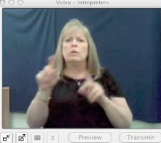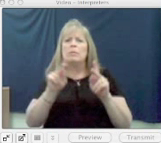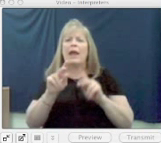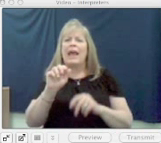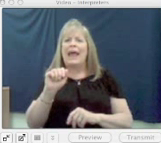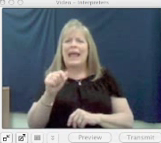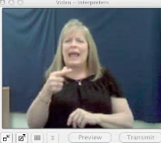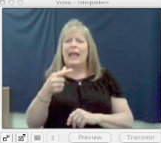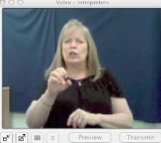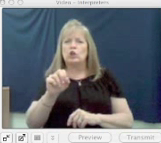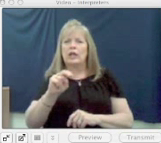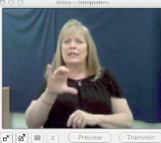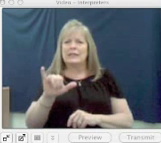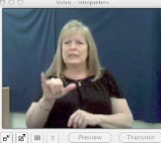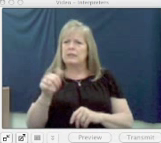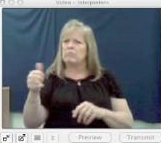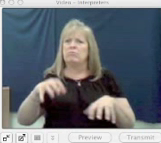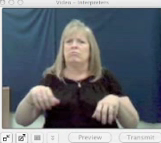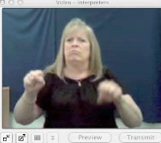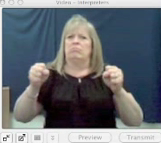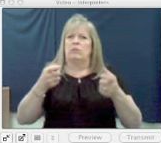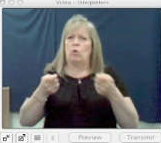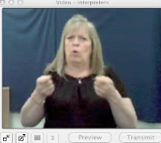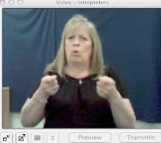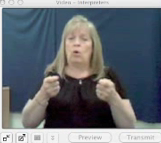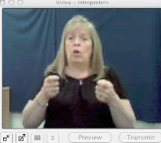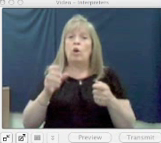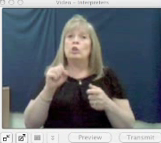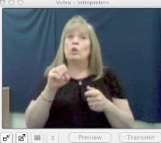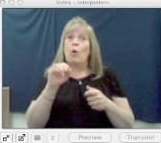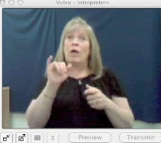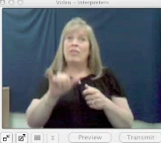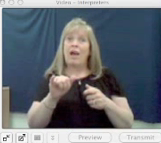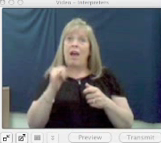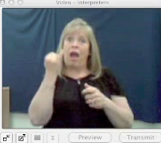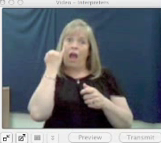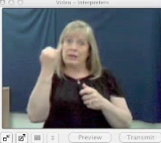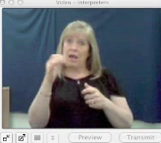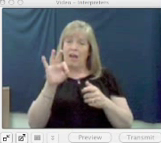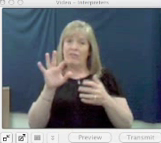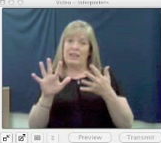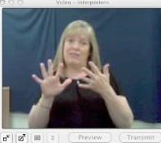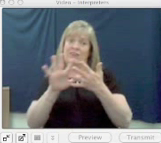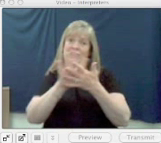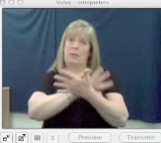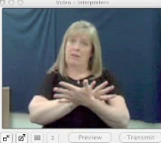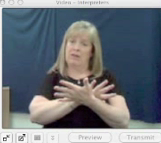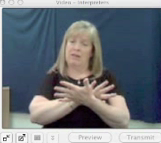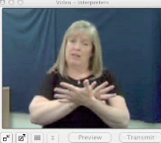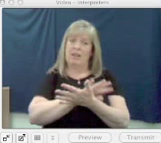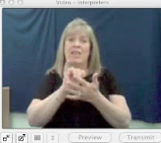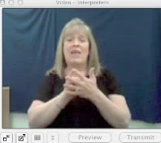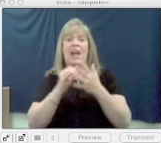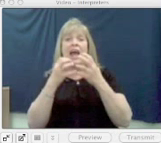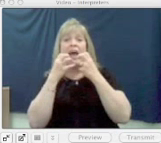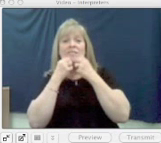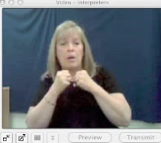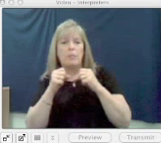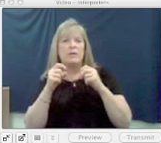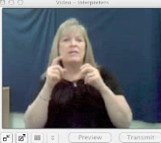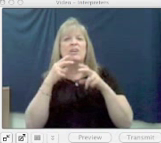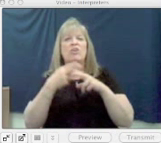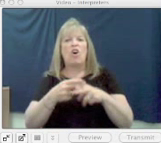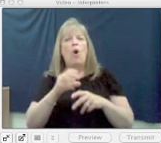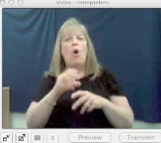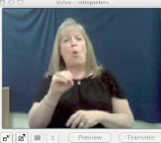And so this role of invisibility, this value that interactions be organic,